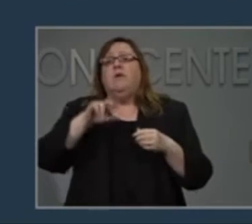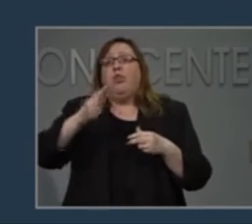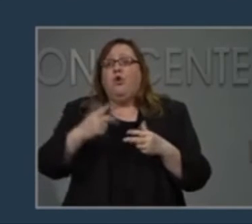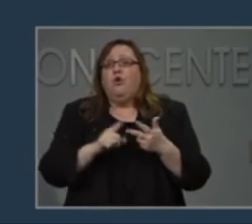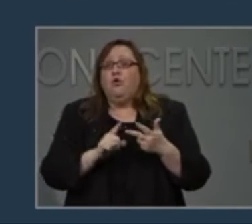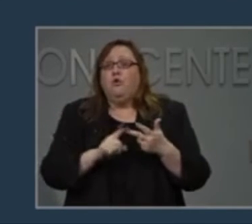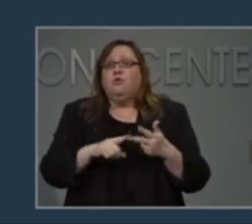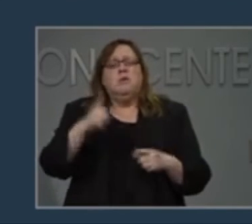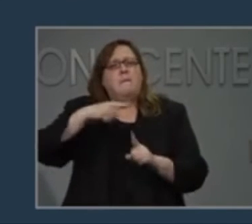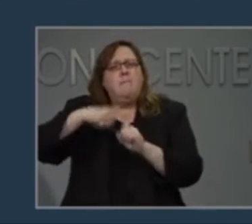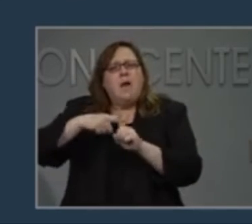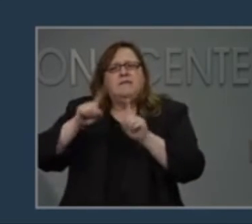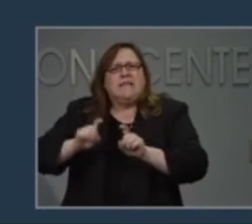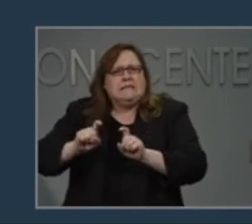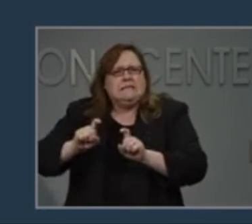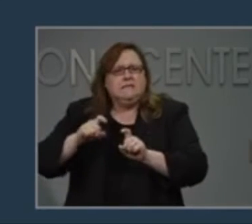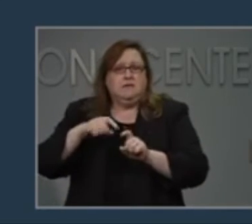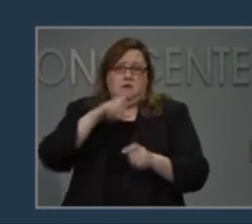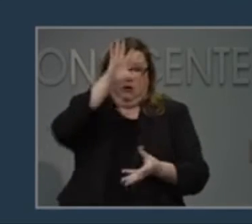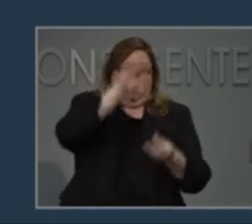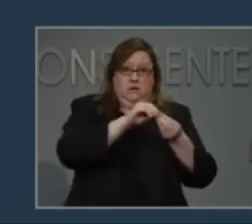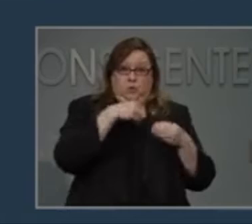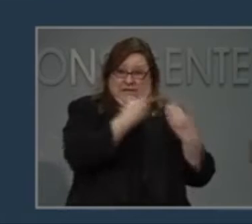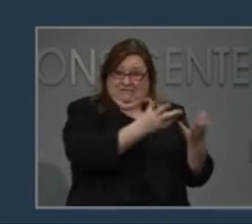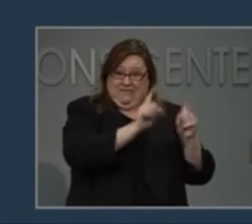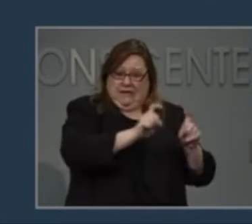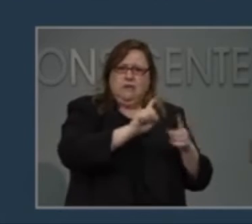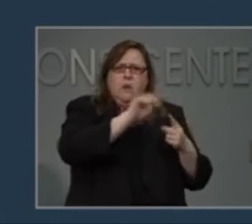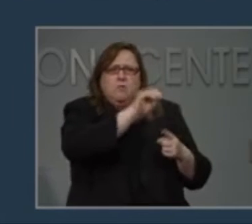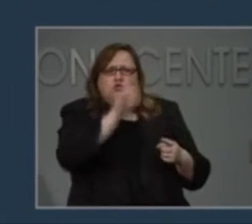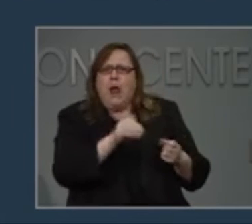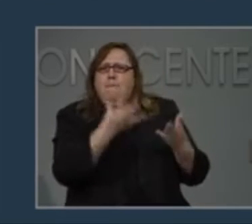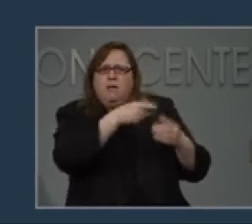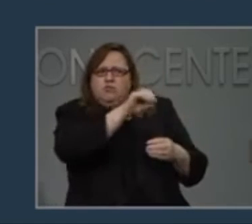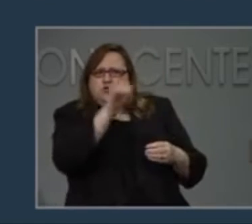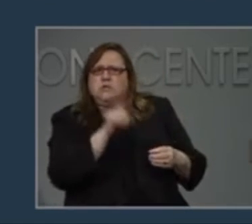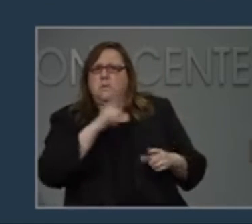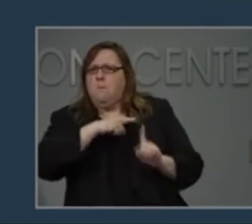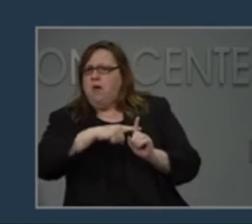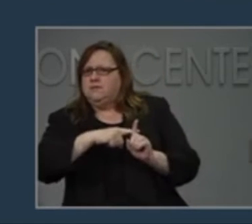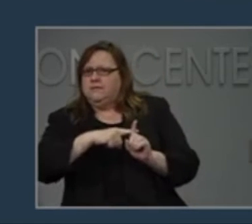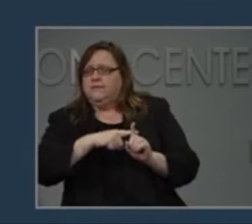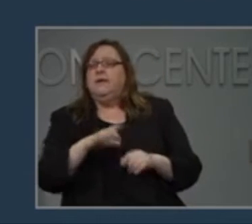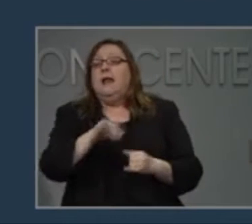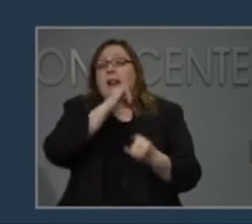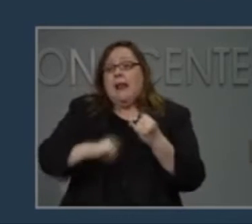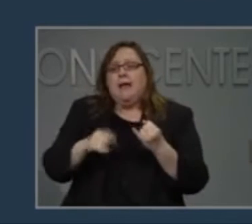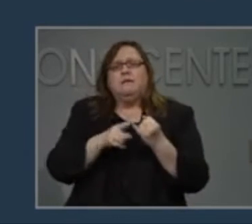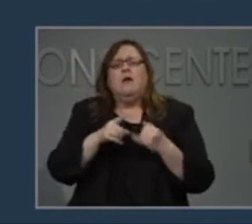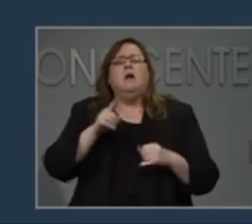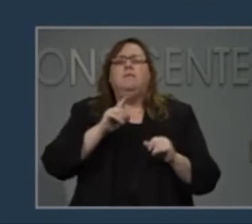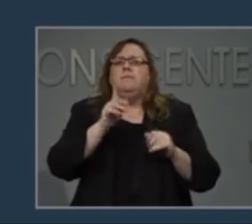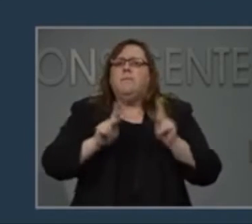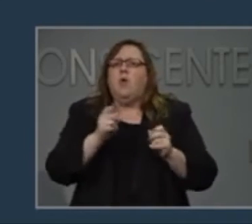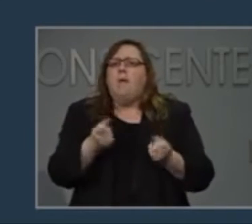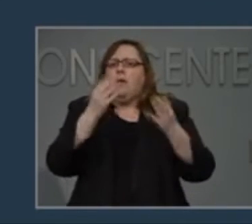guidance. We can't look at any one of these metrics in isolation. They all have limitations. In addition, we have